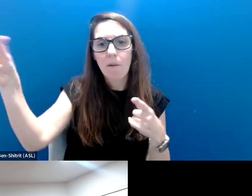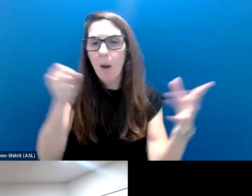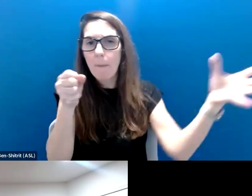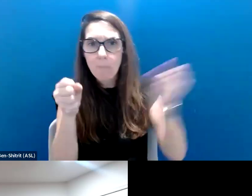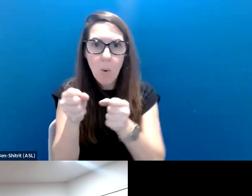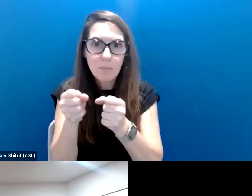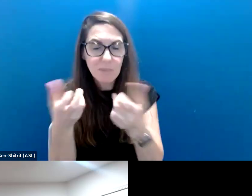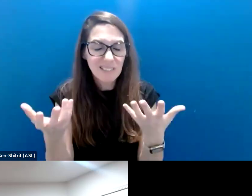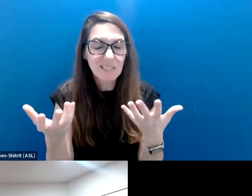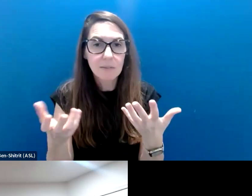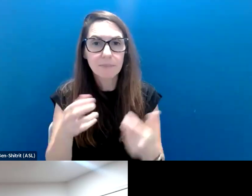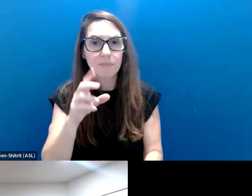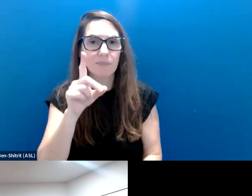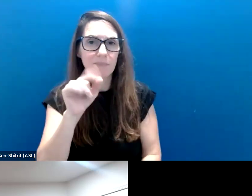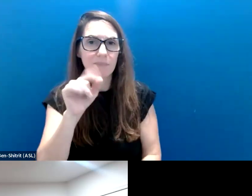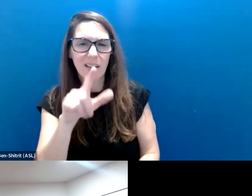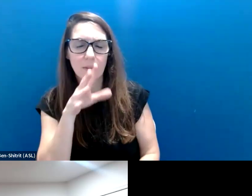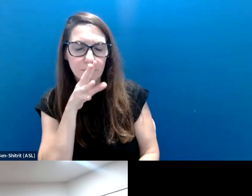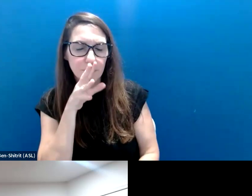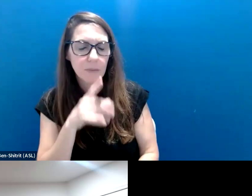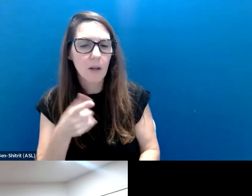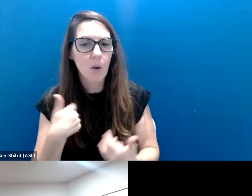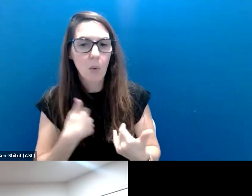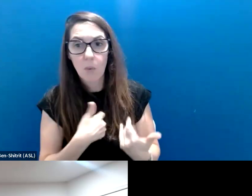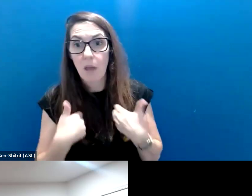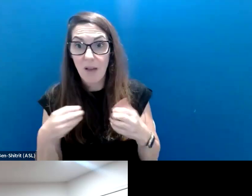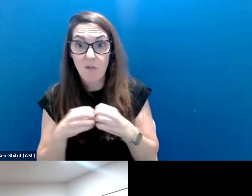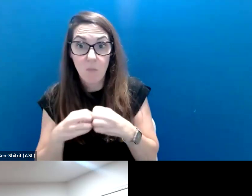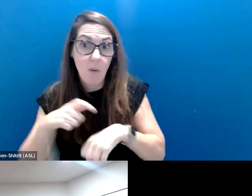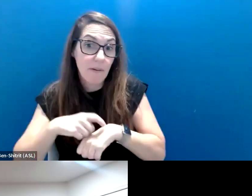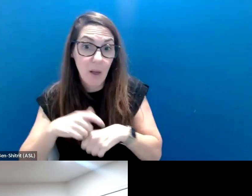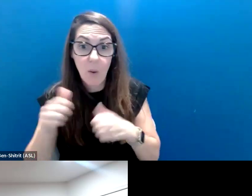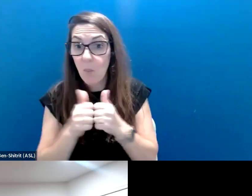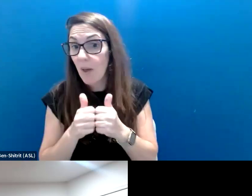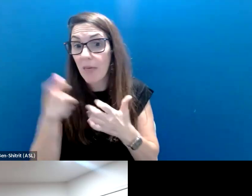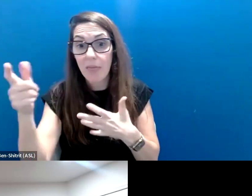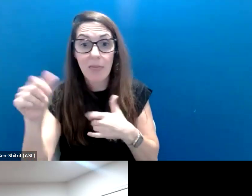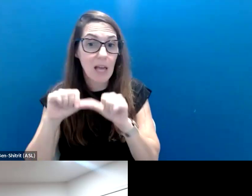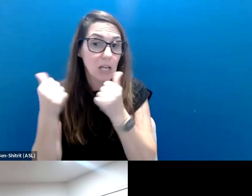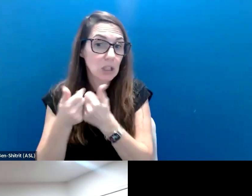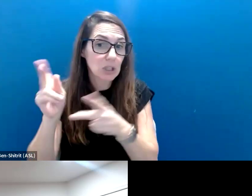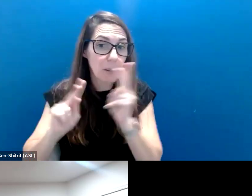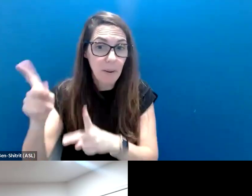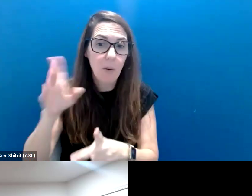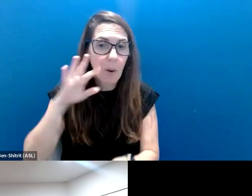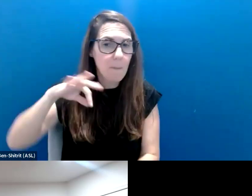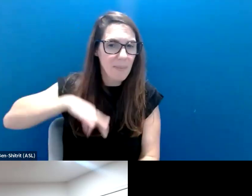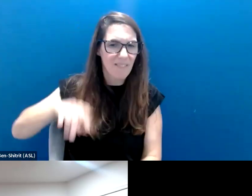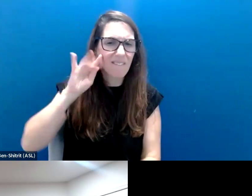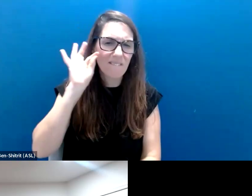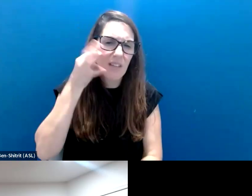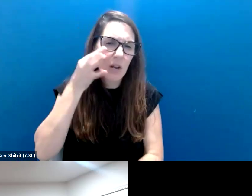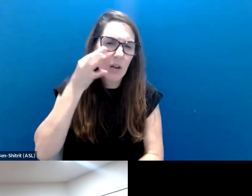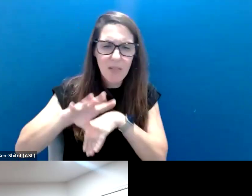would think that having more time with agency folks would be beneficial to the Federal Advisory Committee. I also